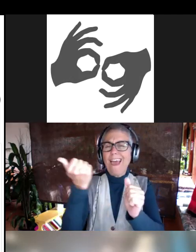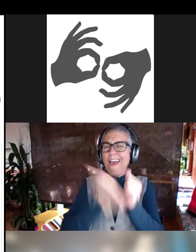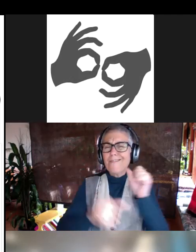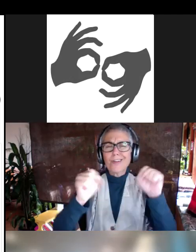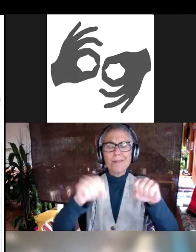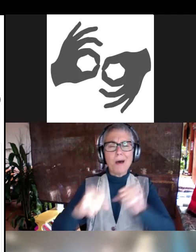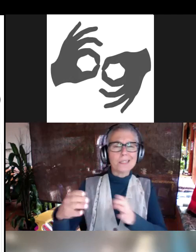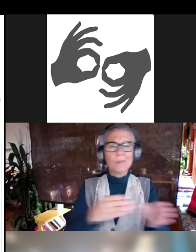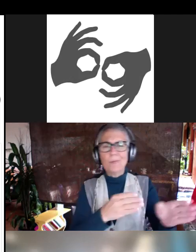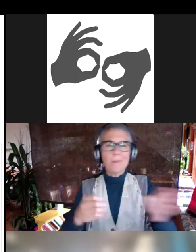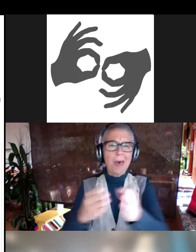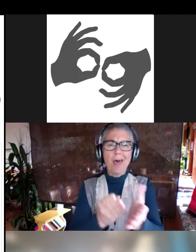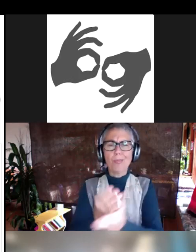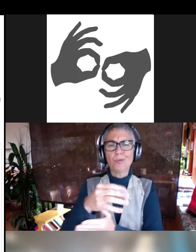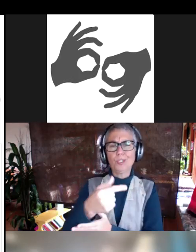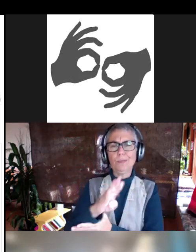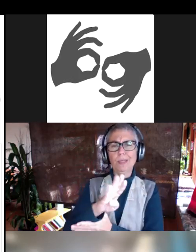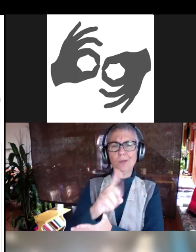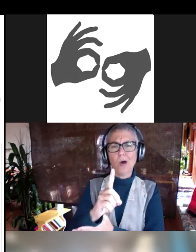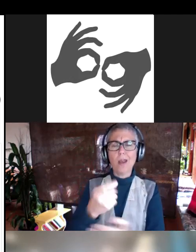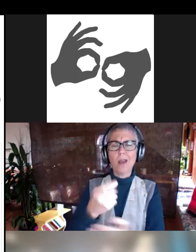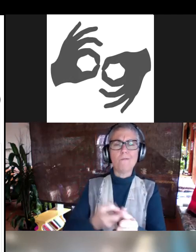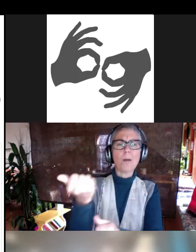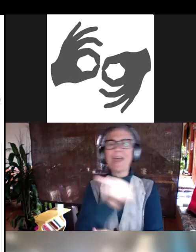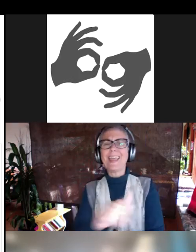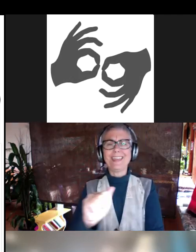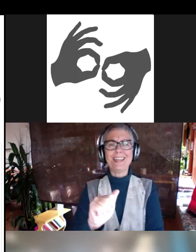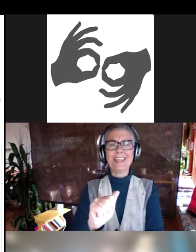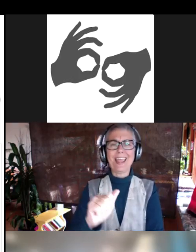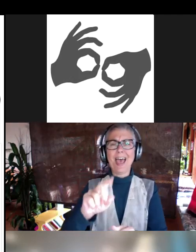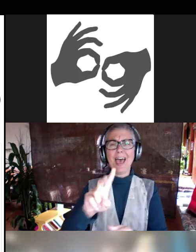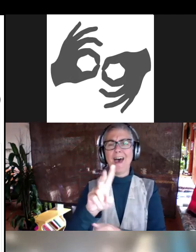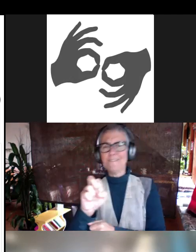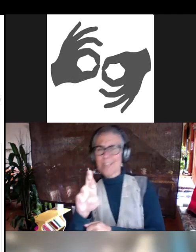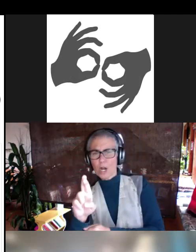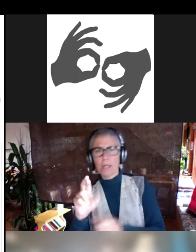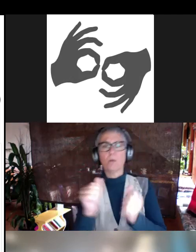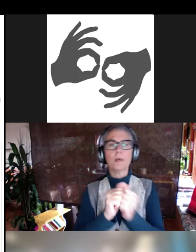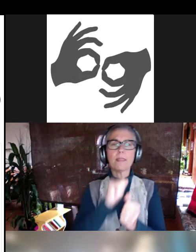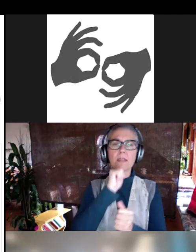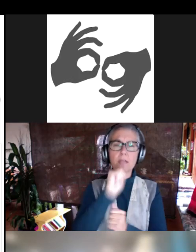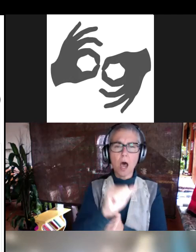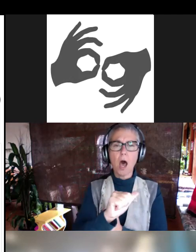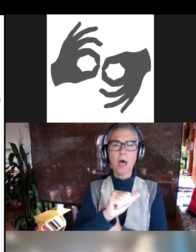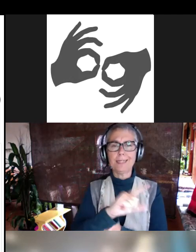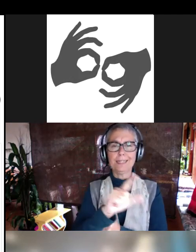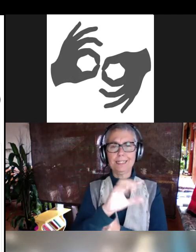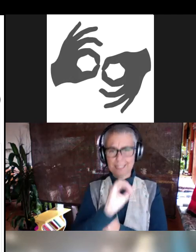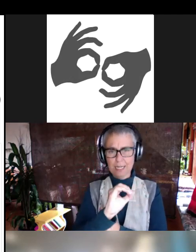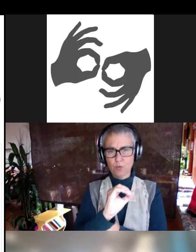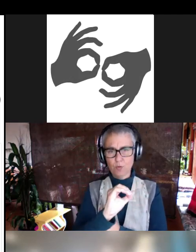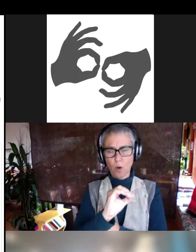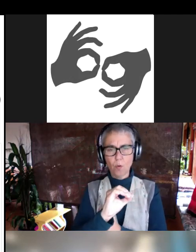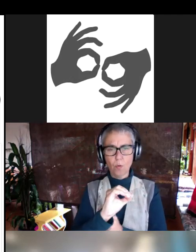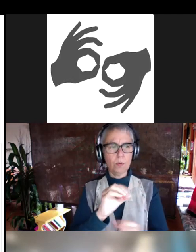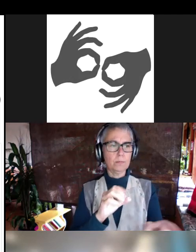through the GB1 landscape from any variant that has non-zero fitness. Where do we end up? As we might expect on a landscape with many local